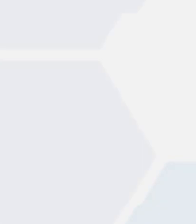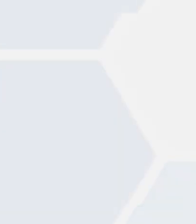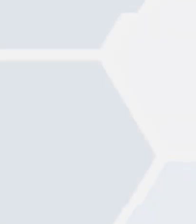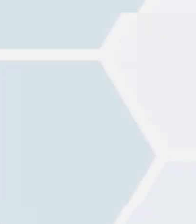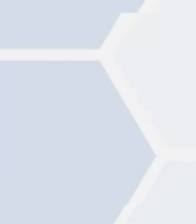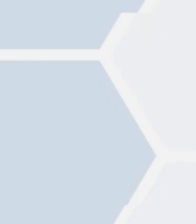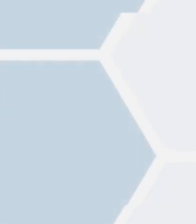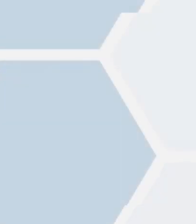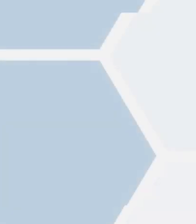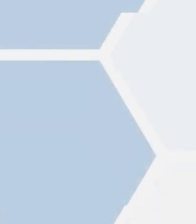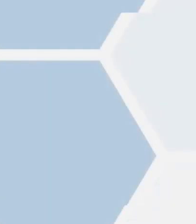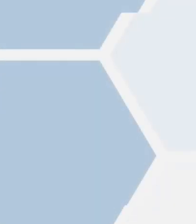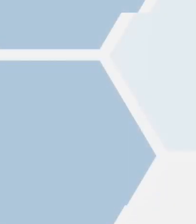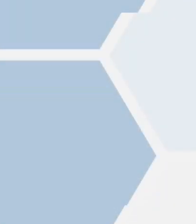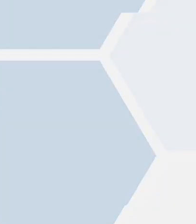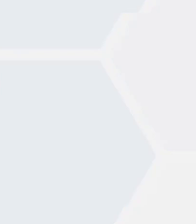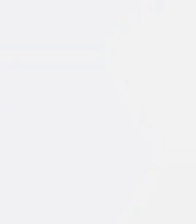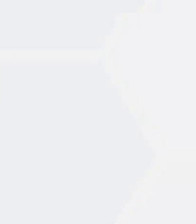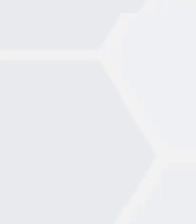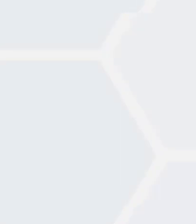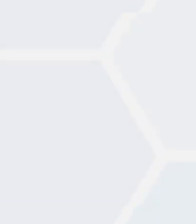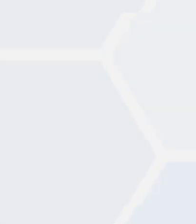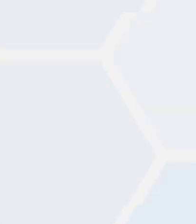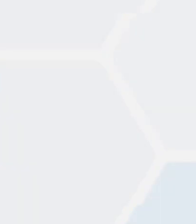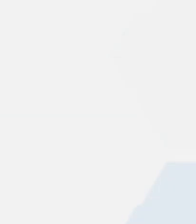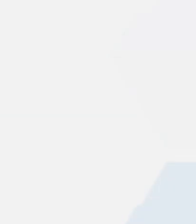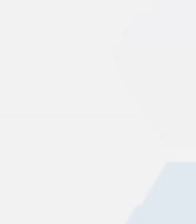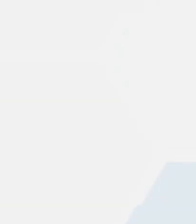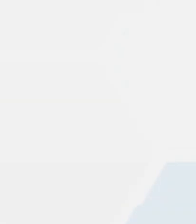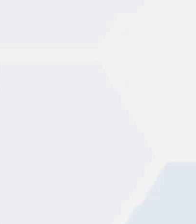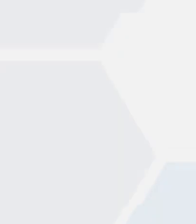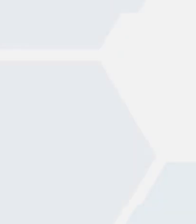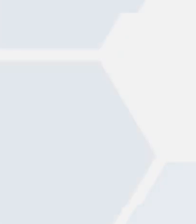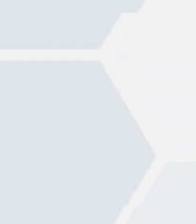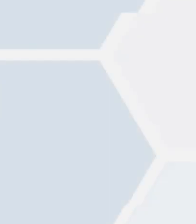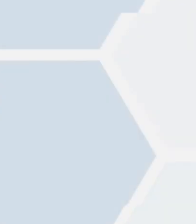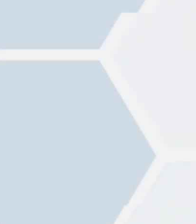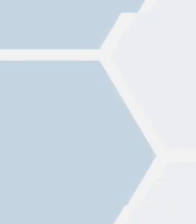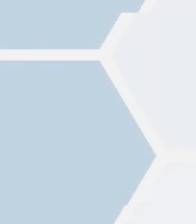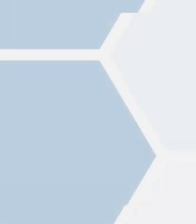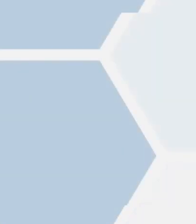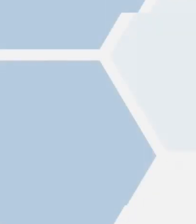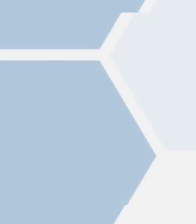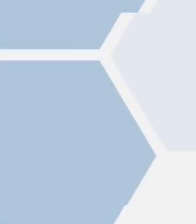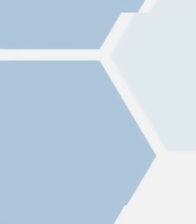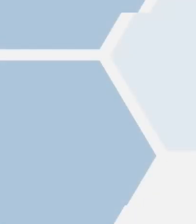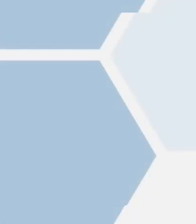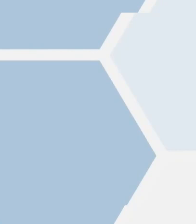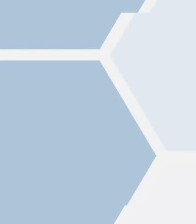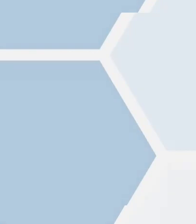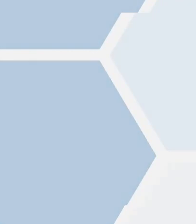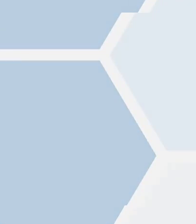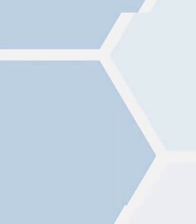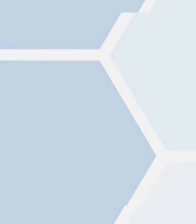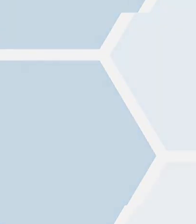time, against this backdrop of a major investment need, there are innovative instruments that